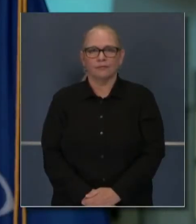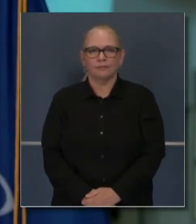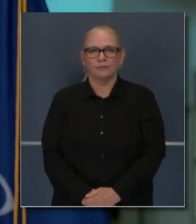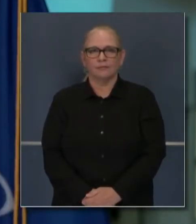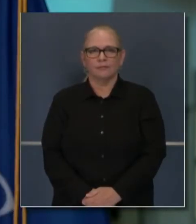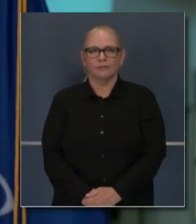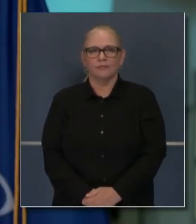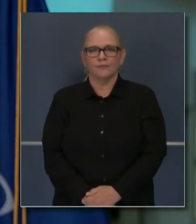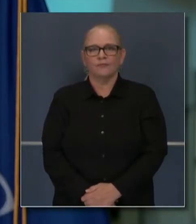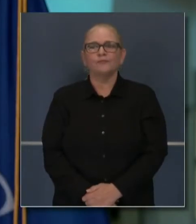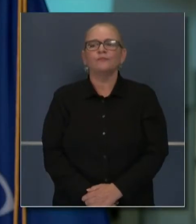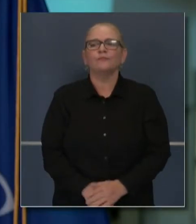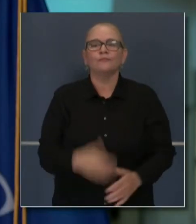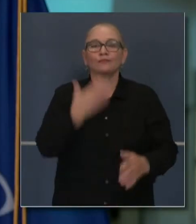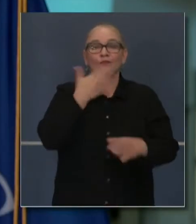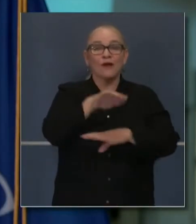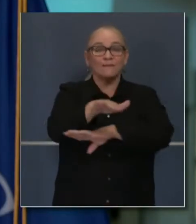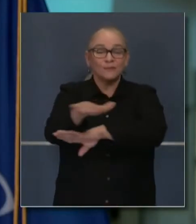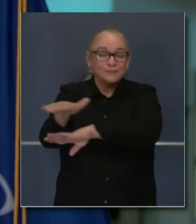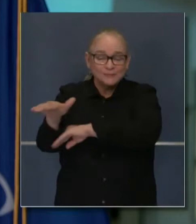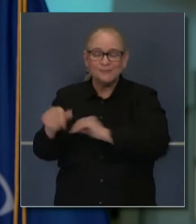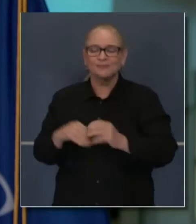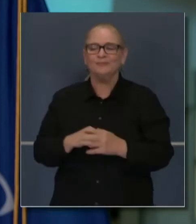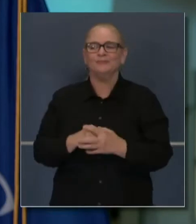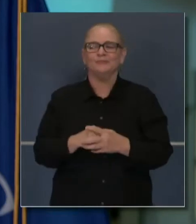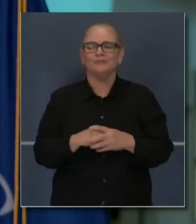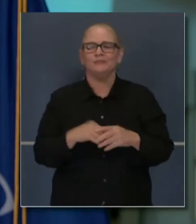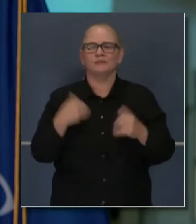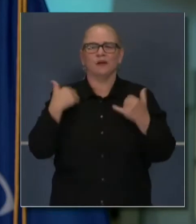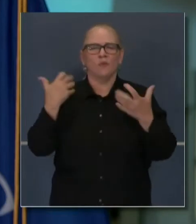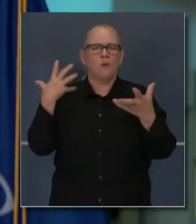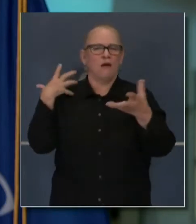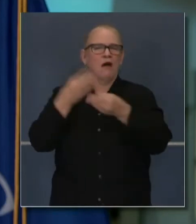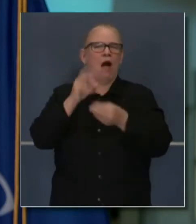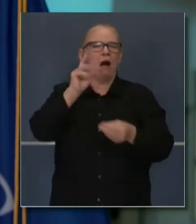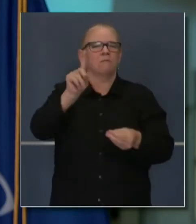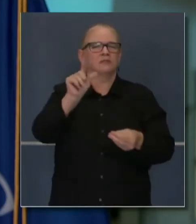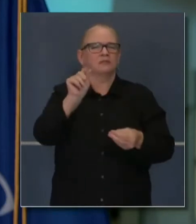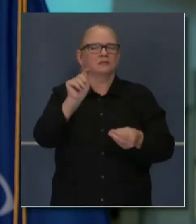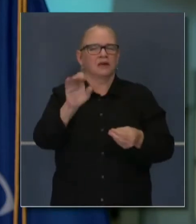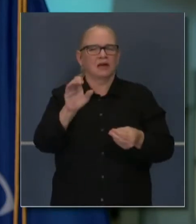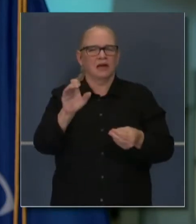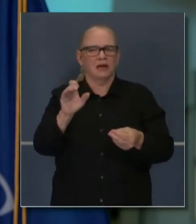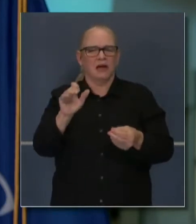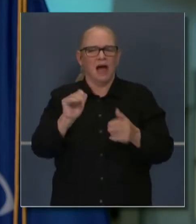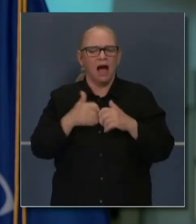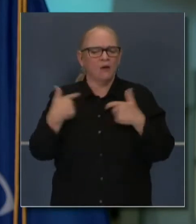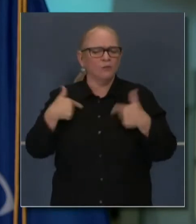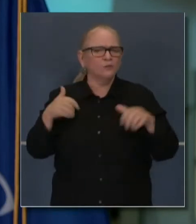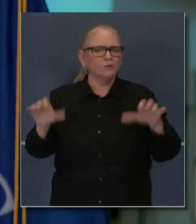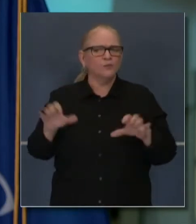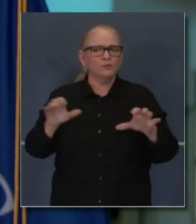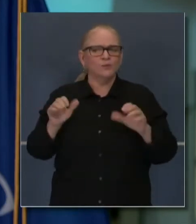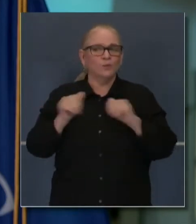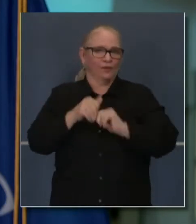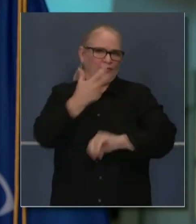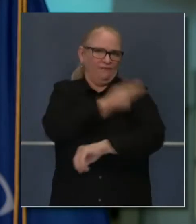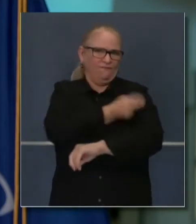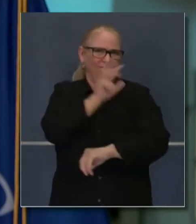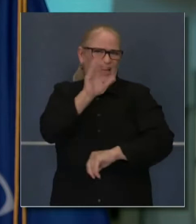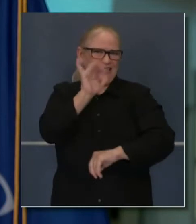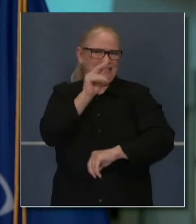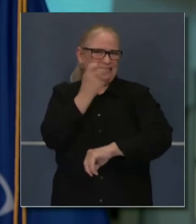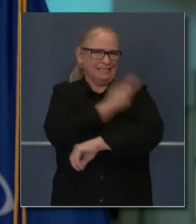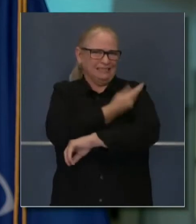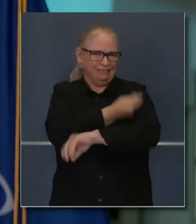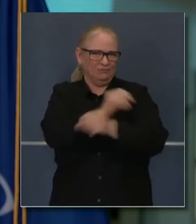Well, good afternoon. I just wanted today to update folks on our progress around vaccinations and give you an update of where